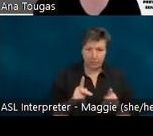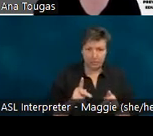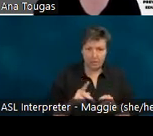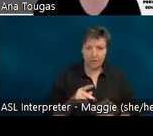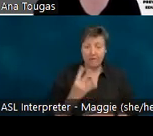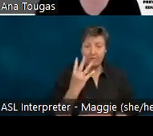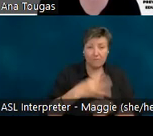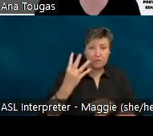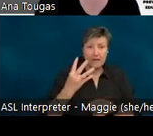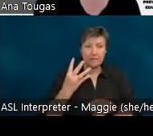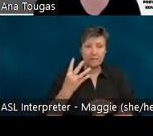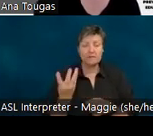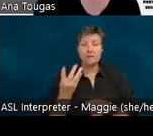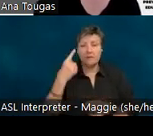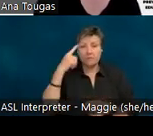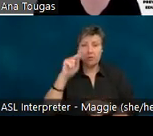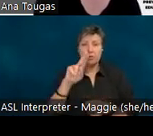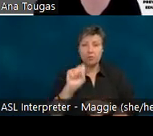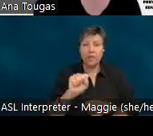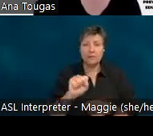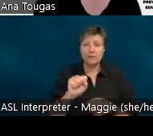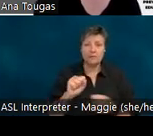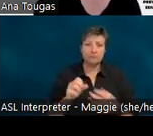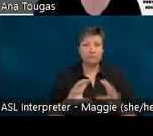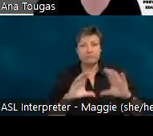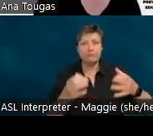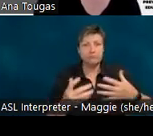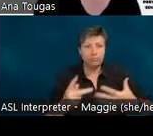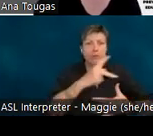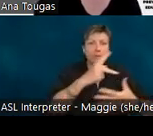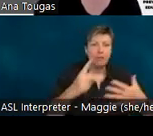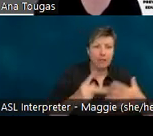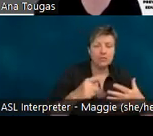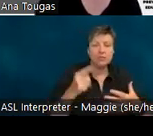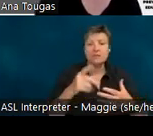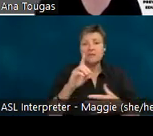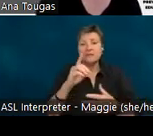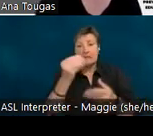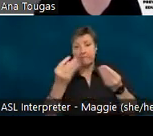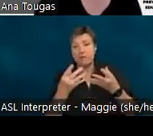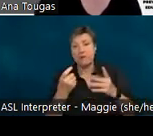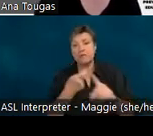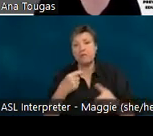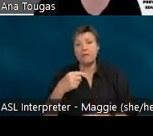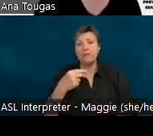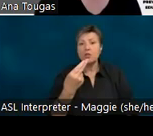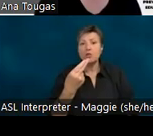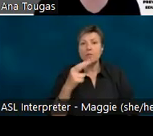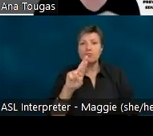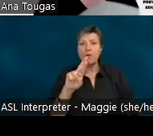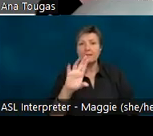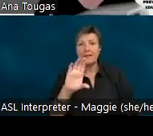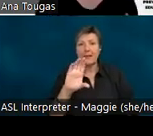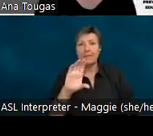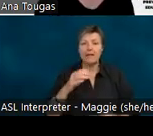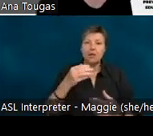US population. The data here is from a survey from the Human Rights Campaign, and they found that 27%